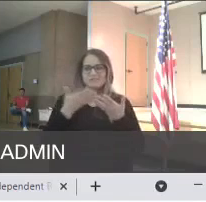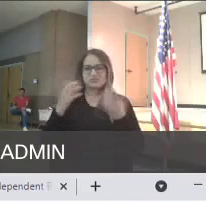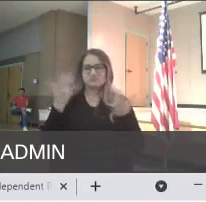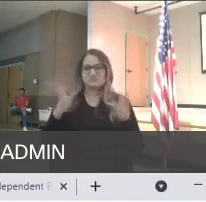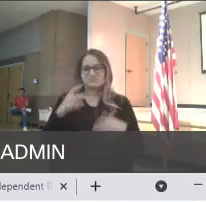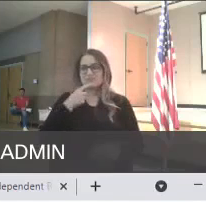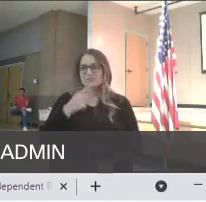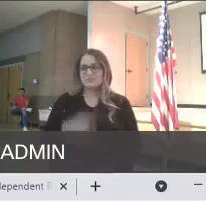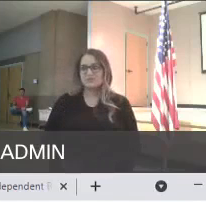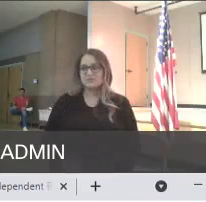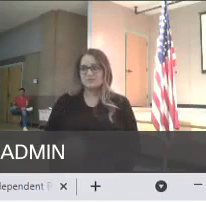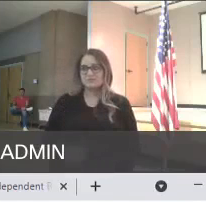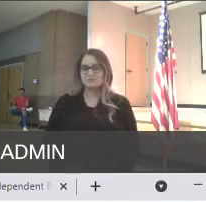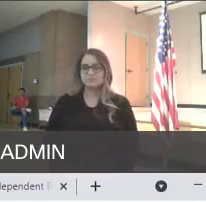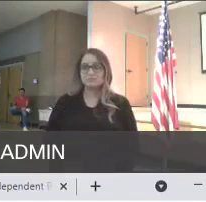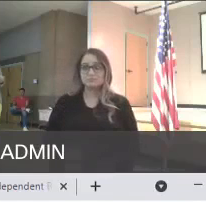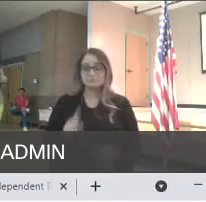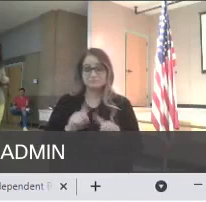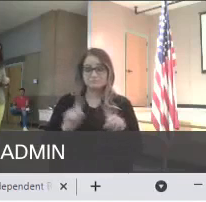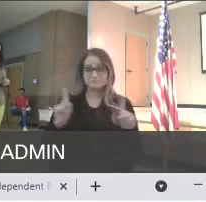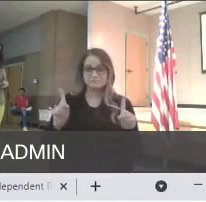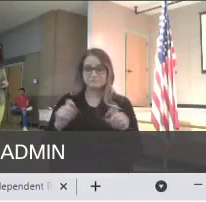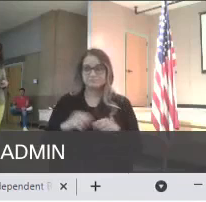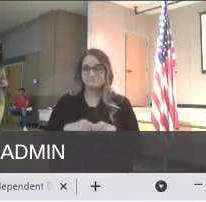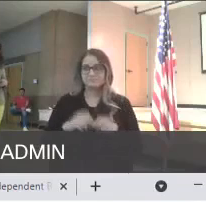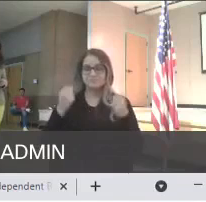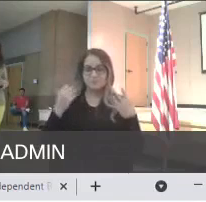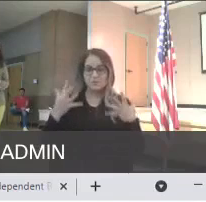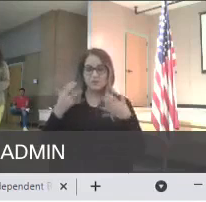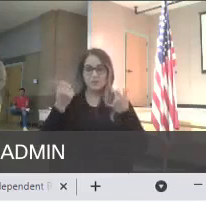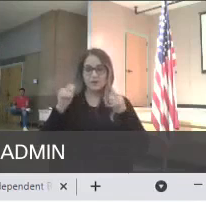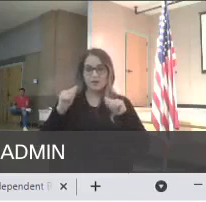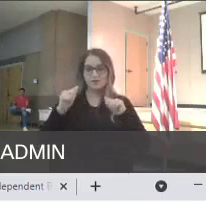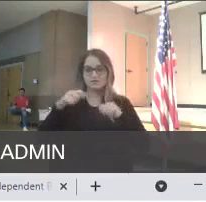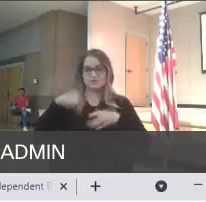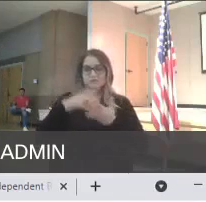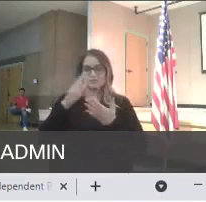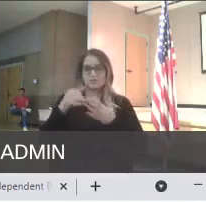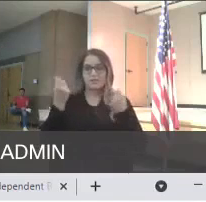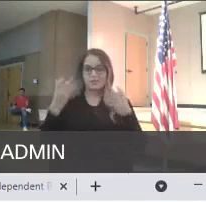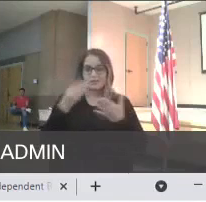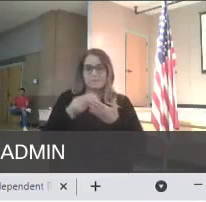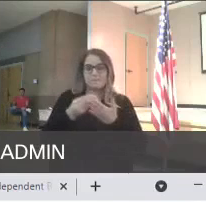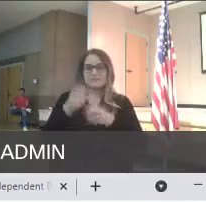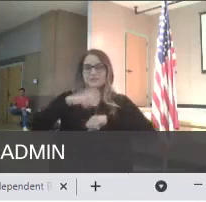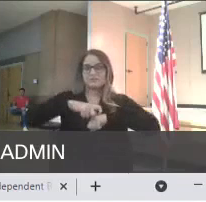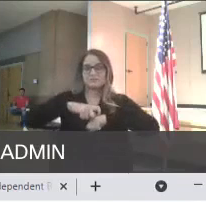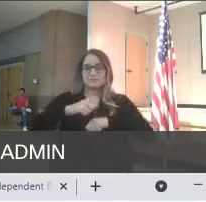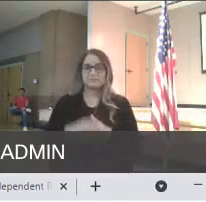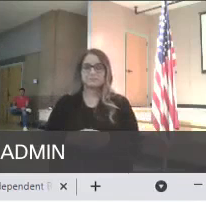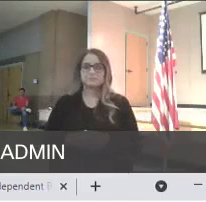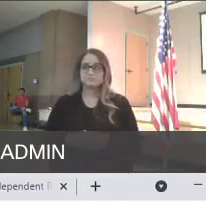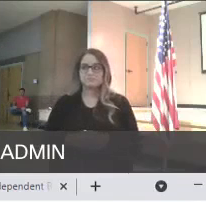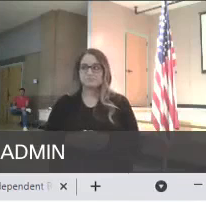points have already been made, so thank you to everyone who did that. But, you know, there's been a lot of effort put into this project, a lot of money, time, that sort of